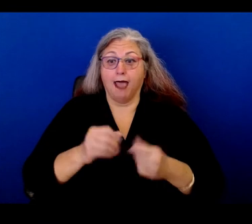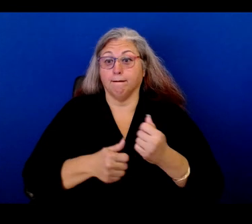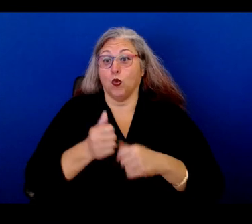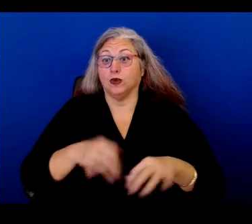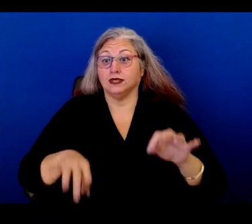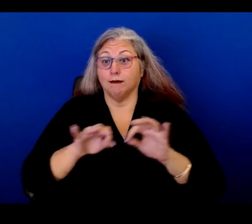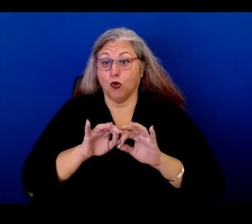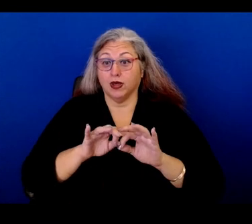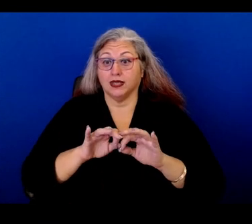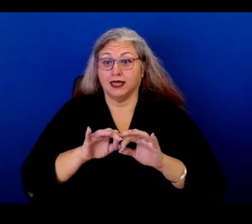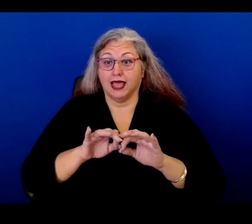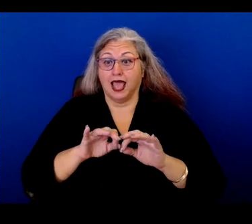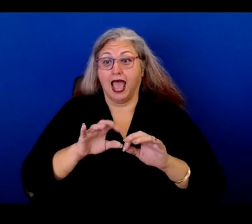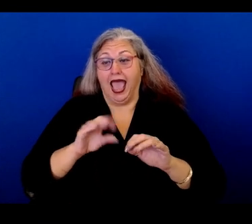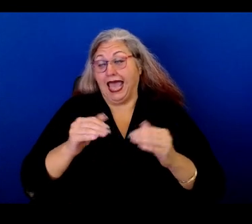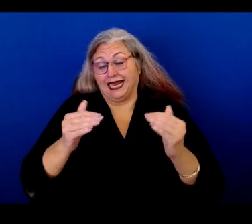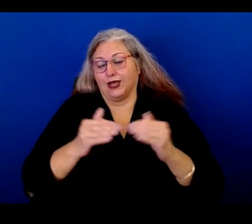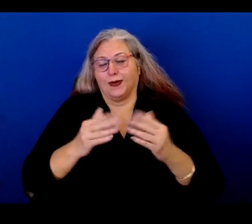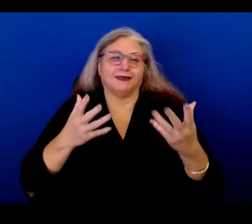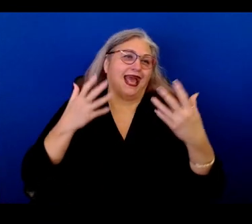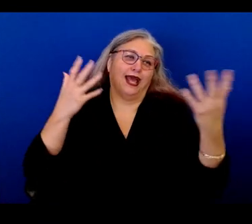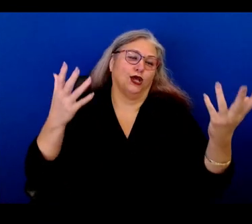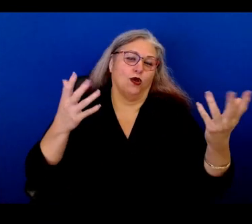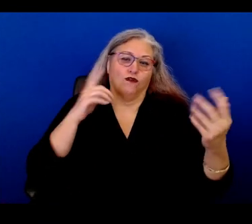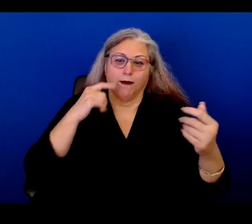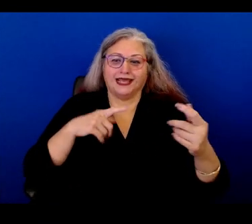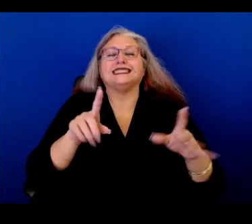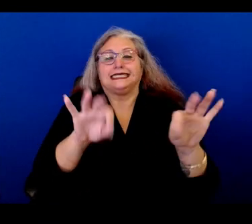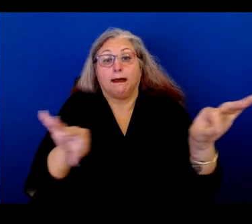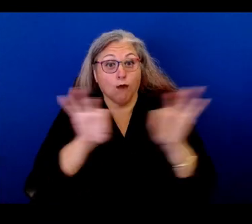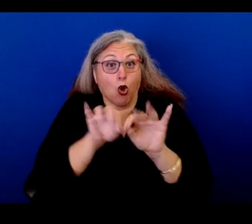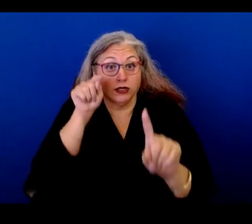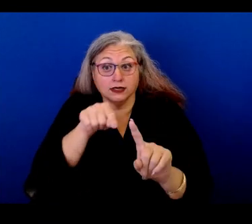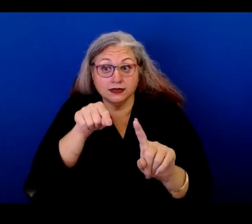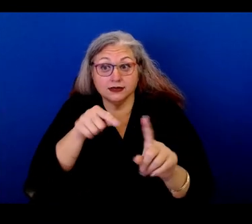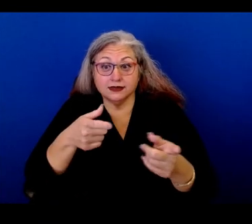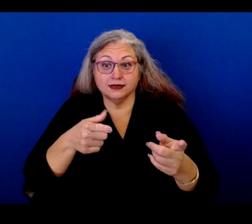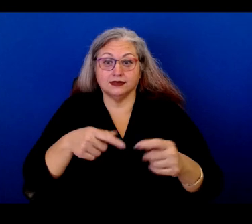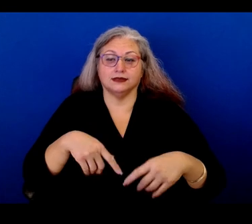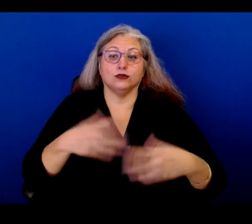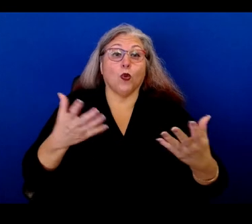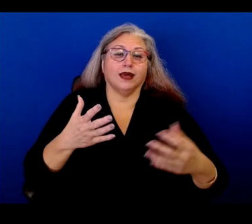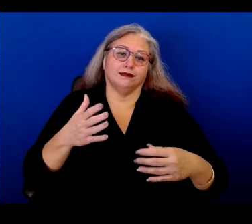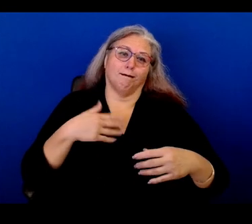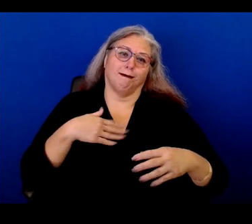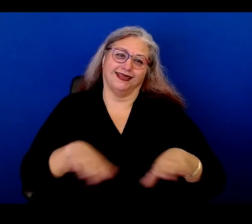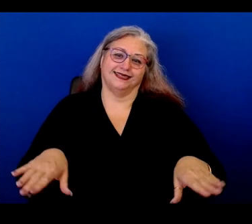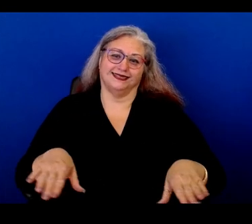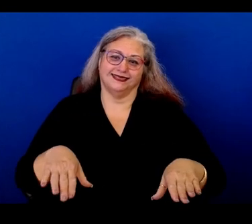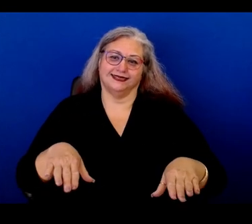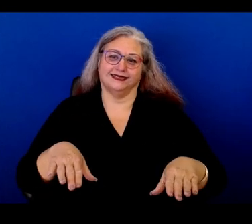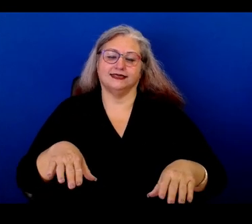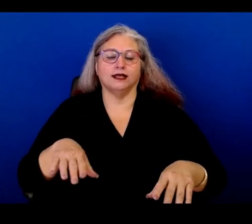importantly, and as important, I don't know, important was my kids. But